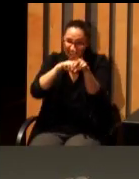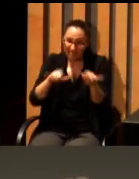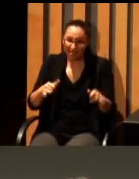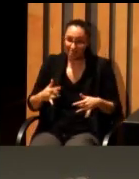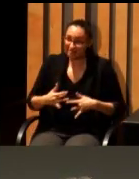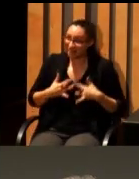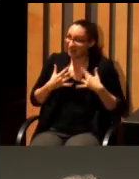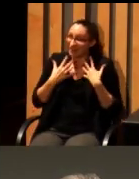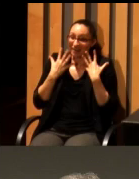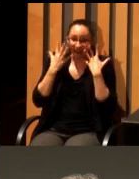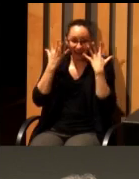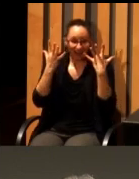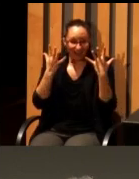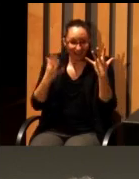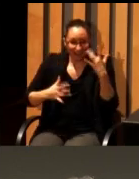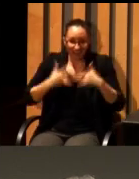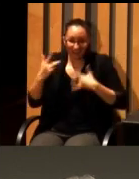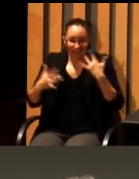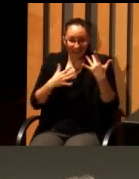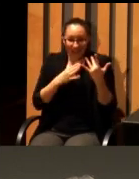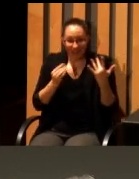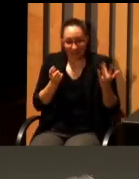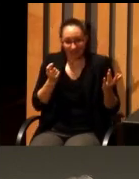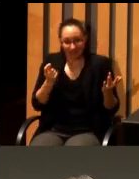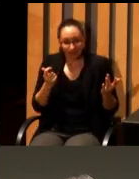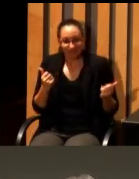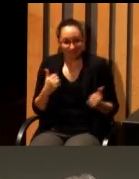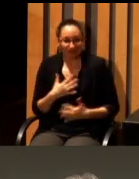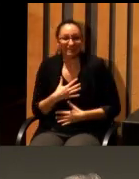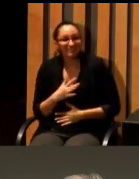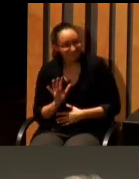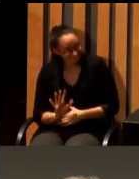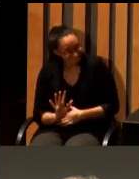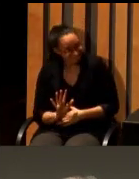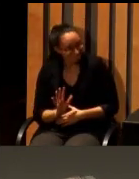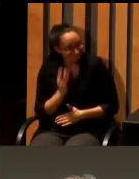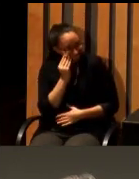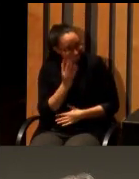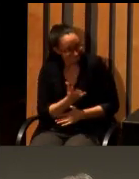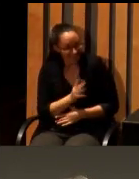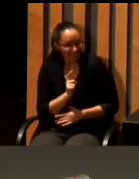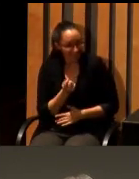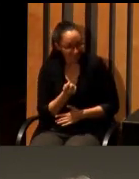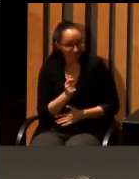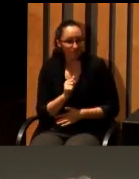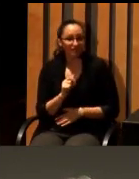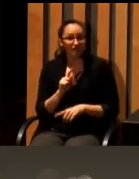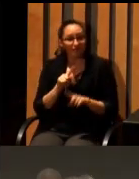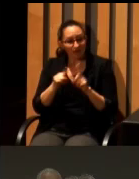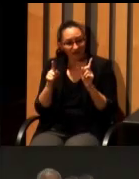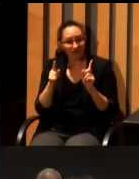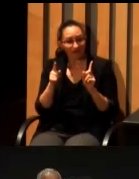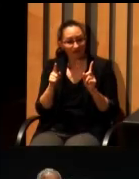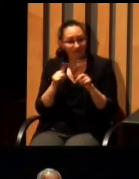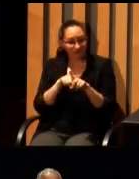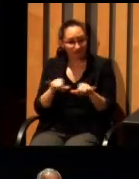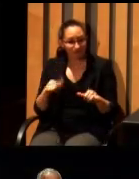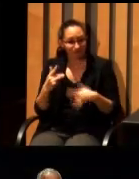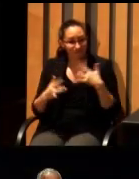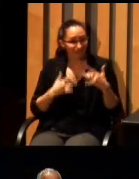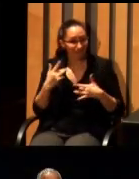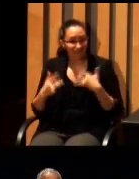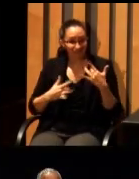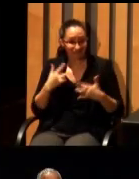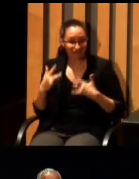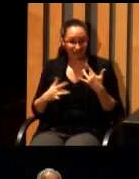both exhilarating and, I will confess, a little bit scary. But part of what was so exciting about it was that we